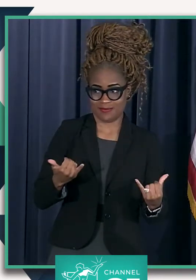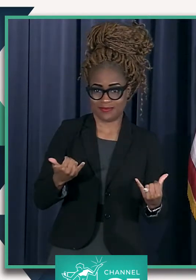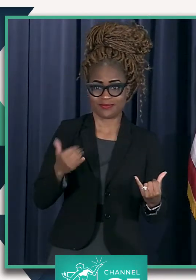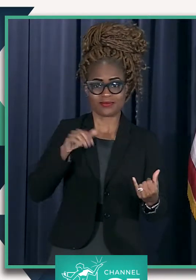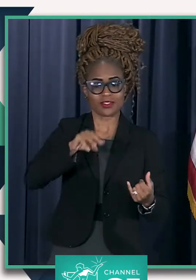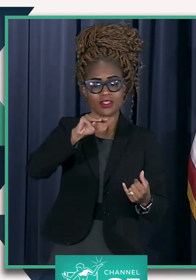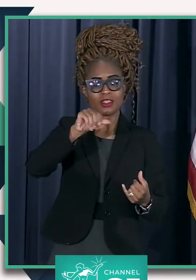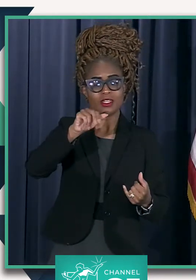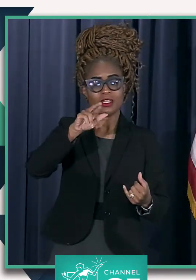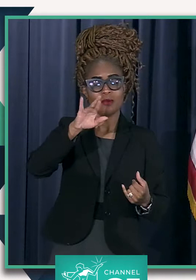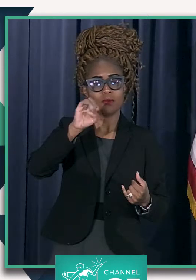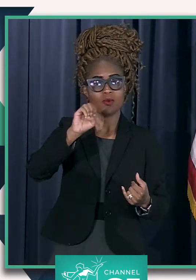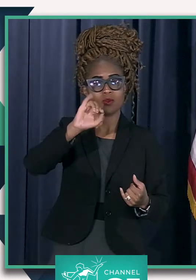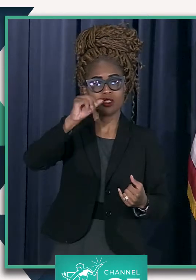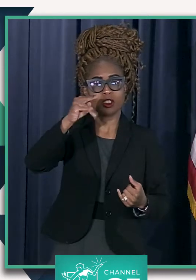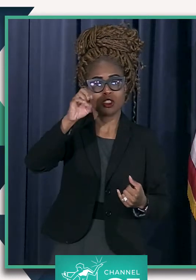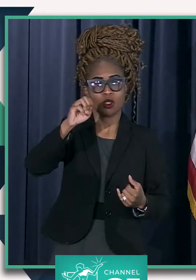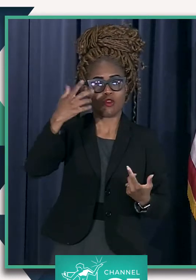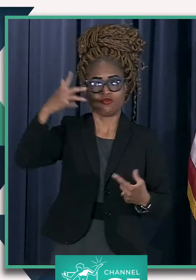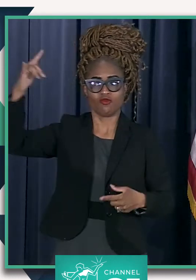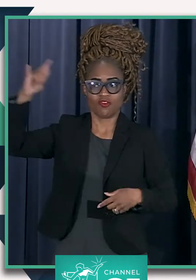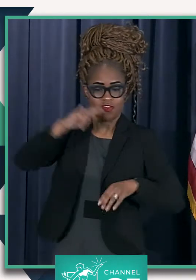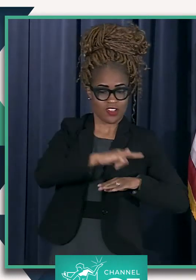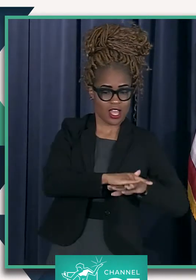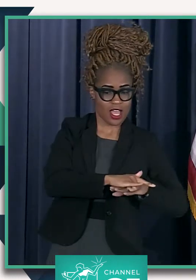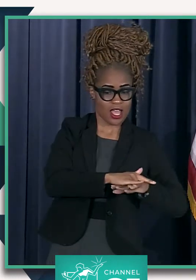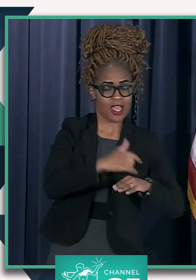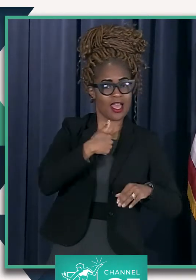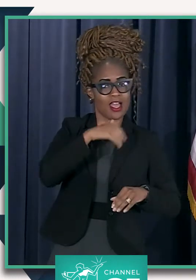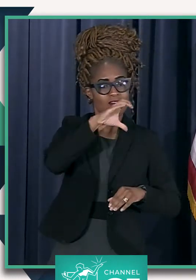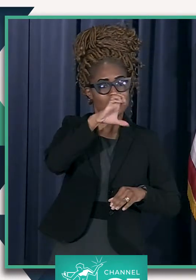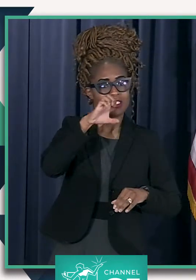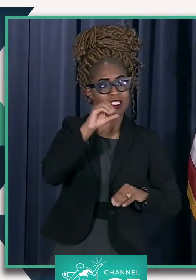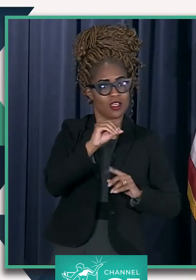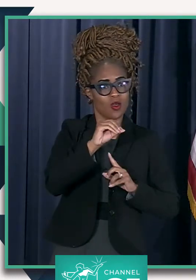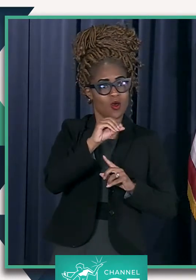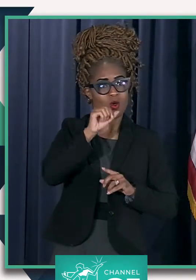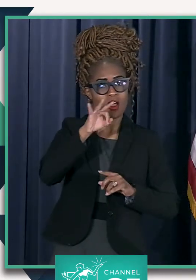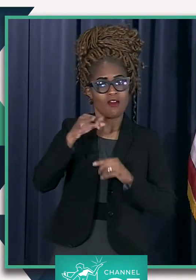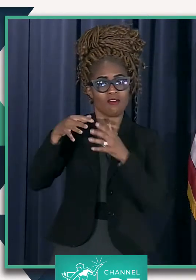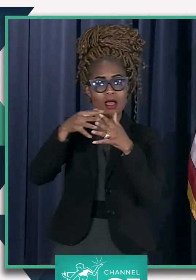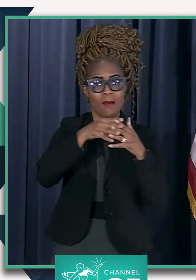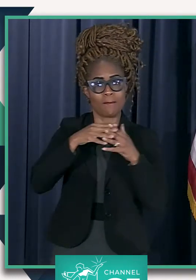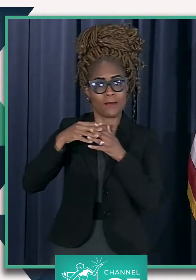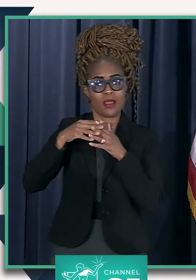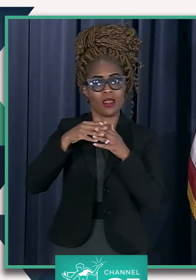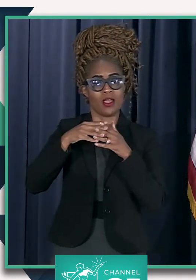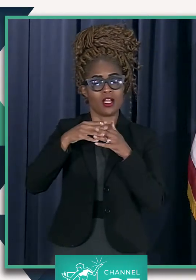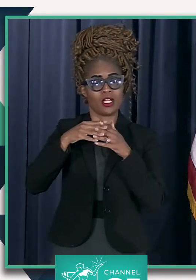Maurice Jones has flown in, and we have the CEO of America's preeminent